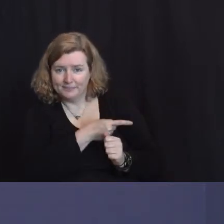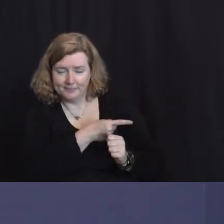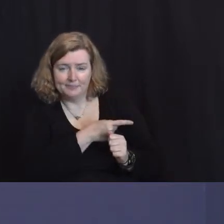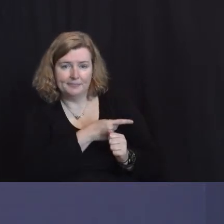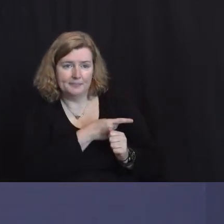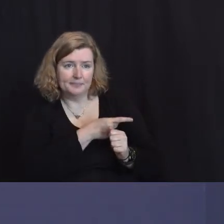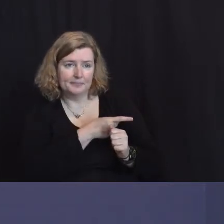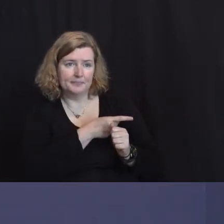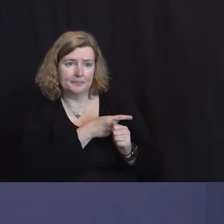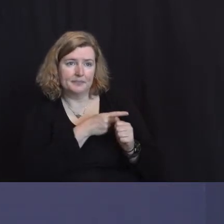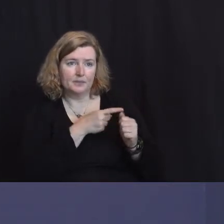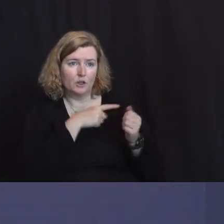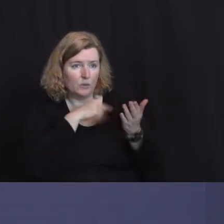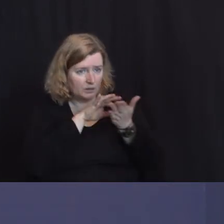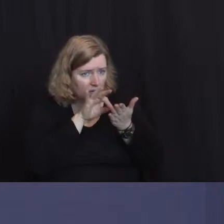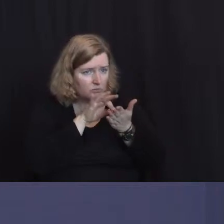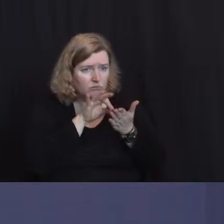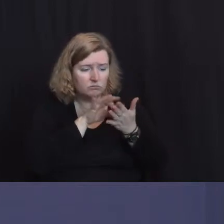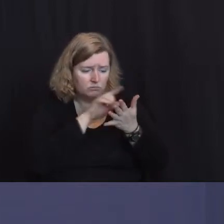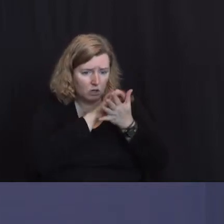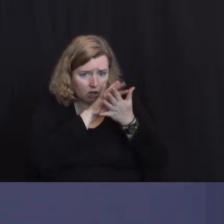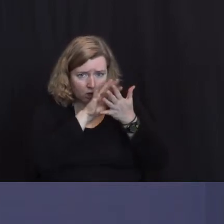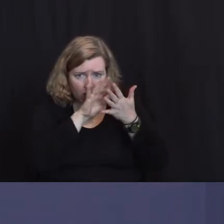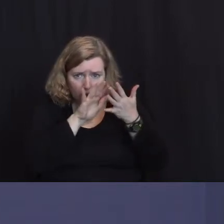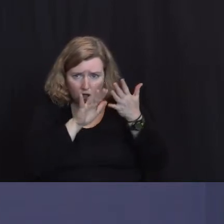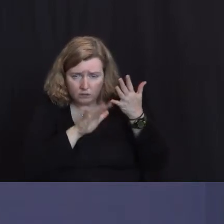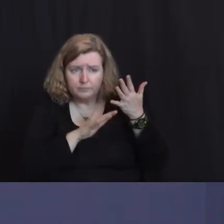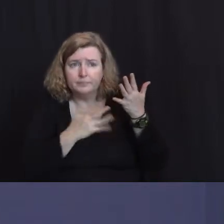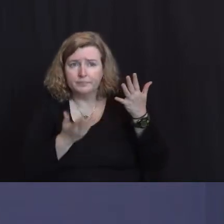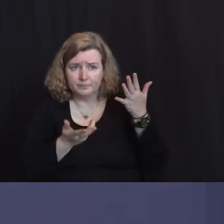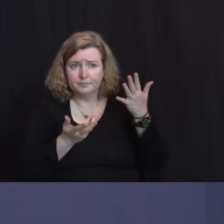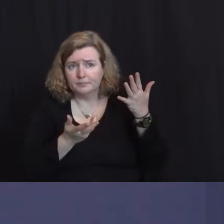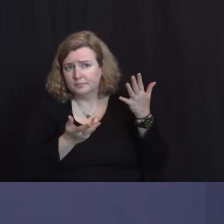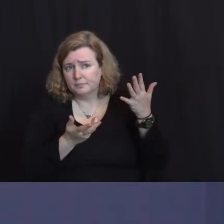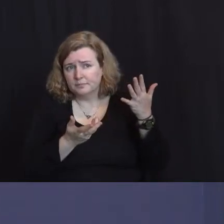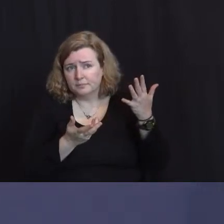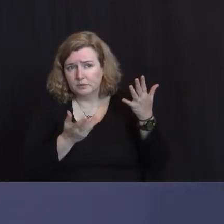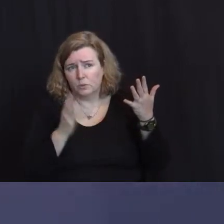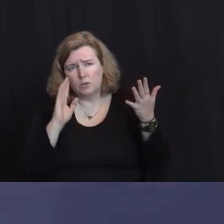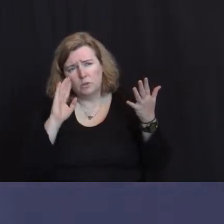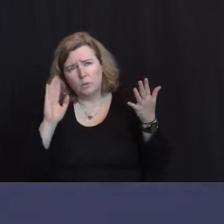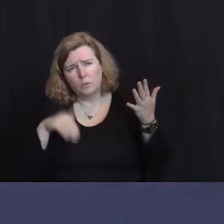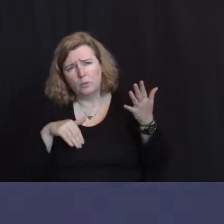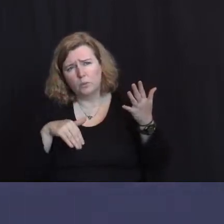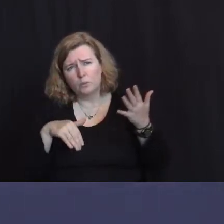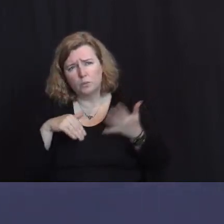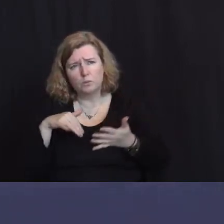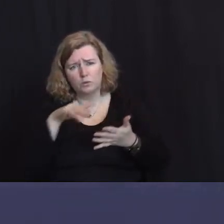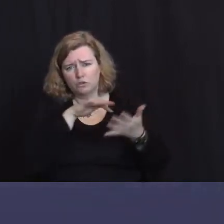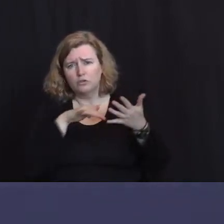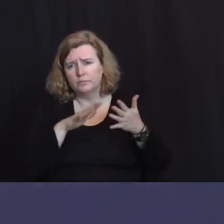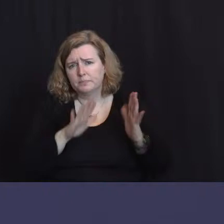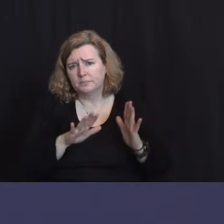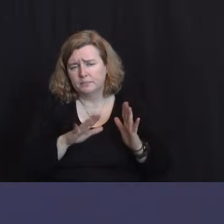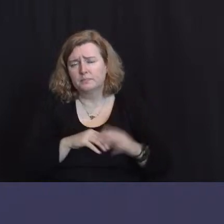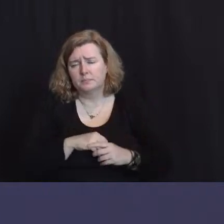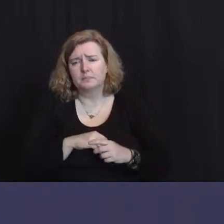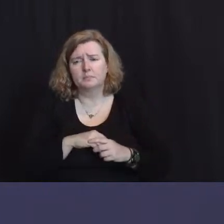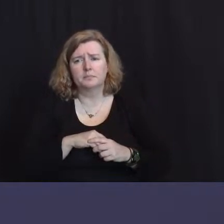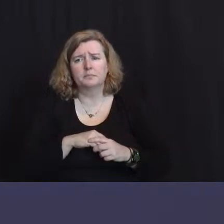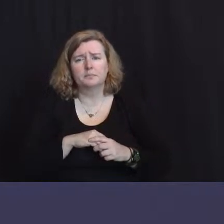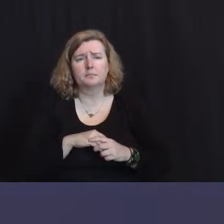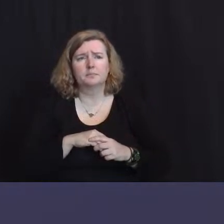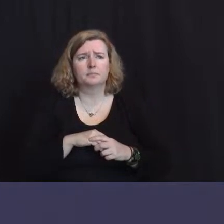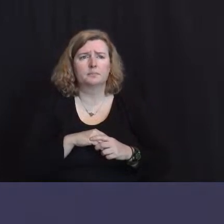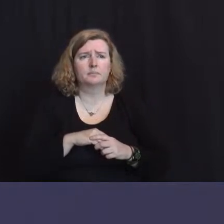counting these individuals for our surveillance purposes. Thank you. Okay, you're good. Sir, you got